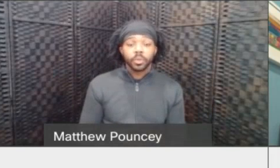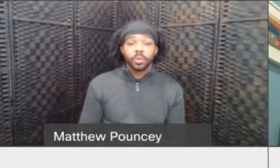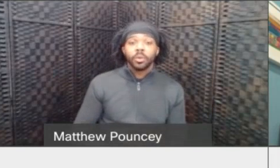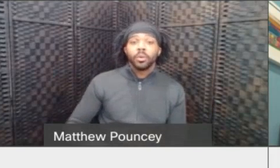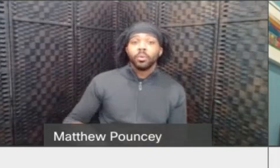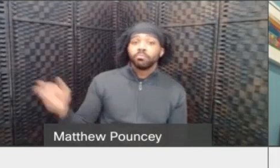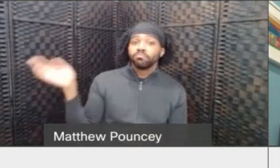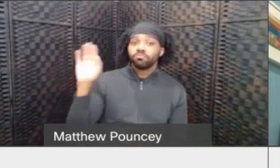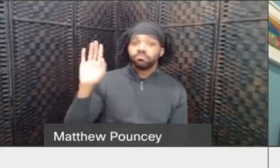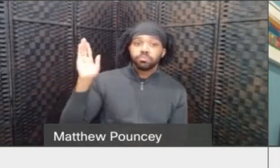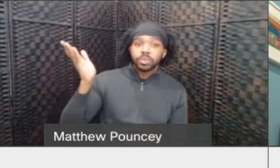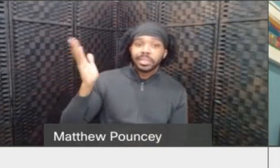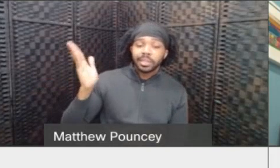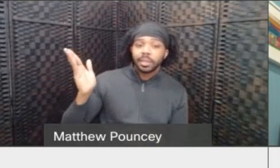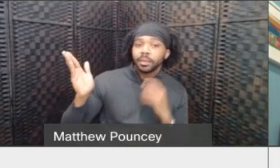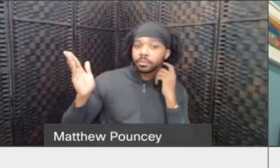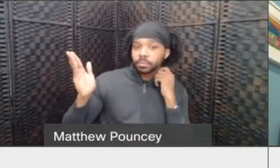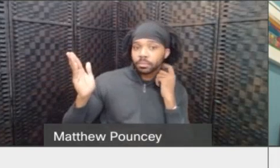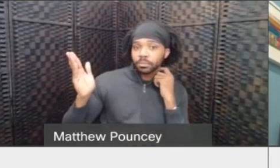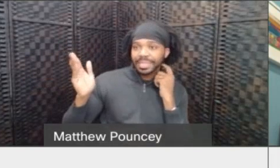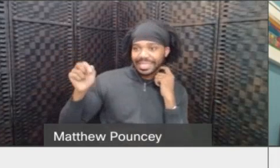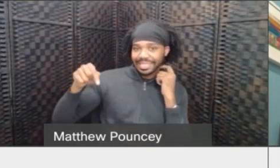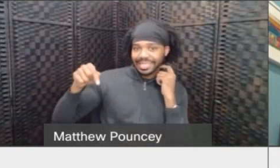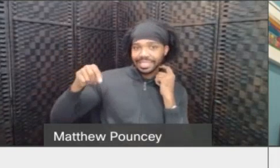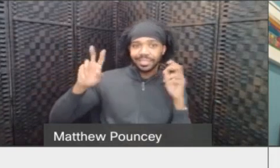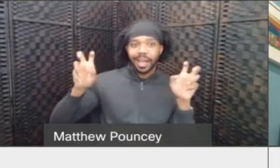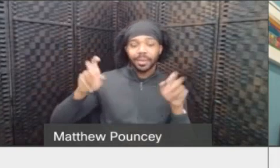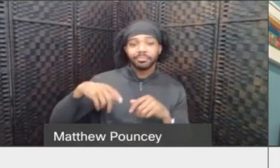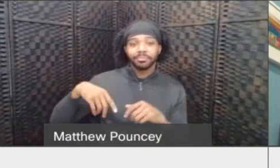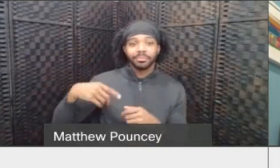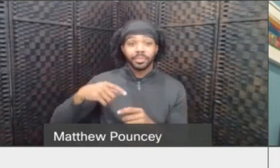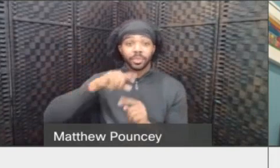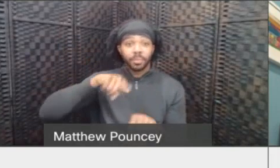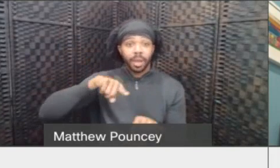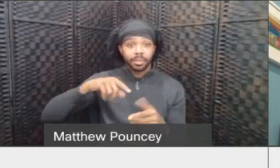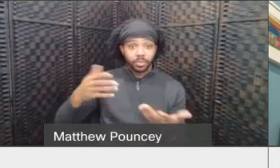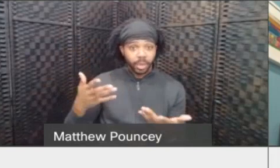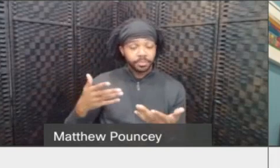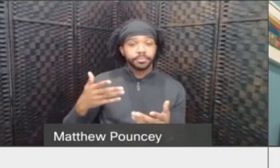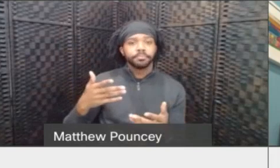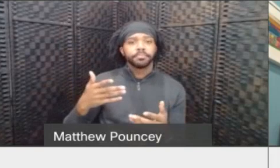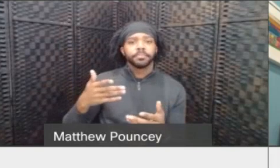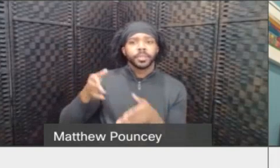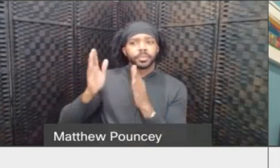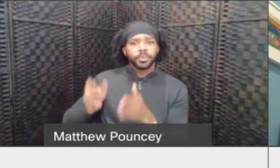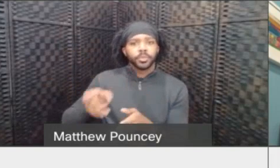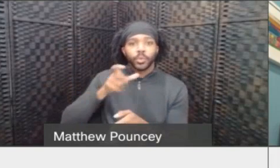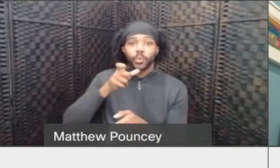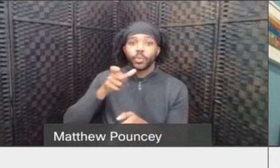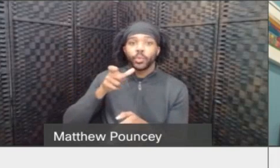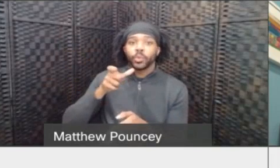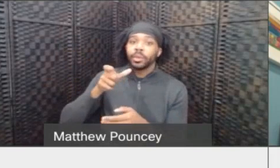presented on this, the response was that it is the person who enters the